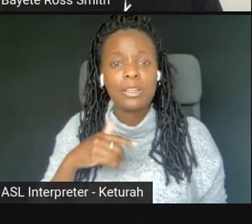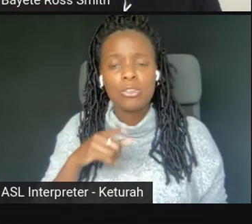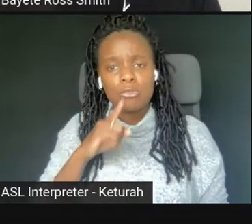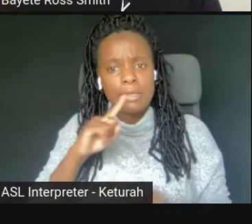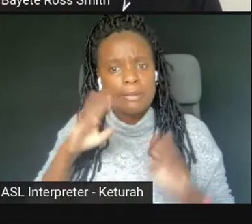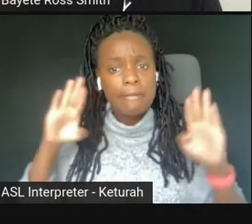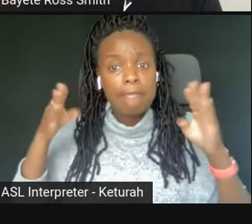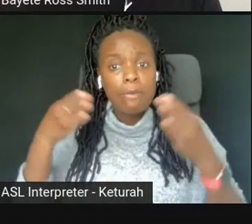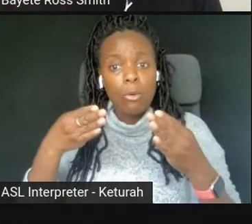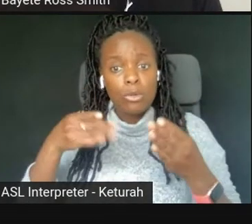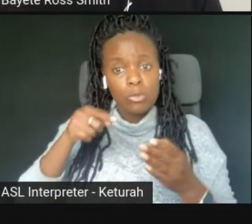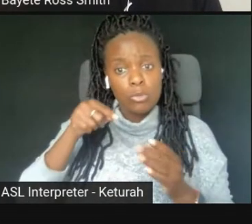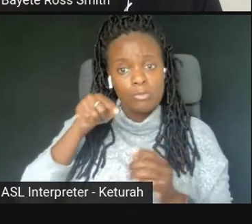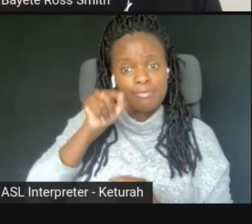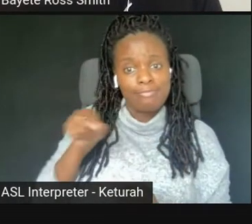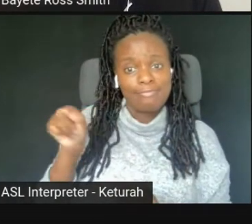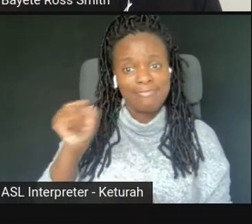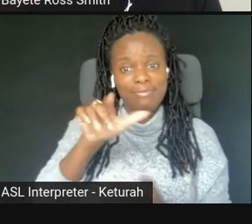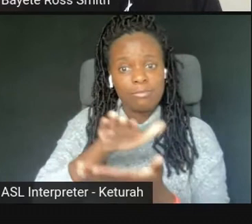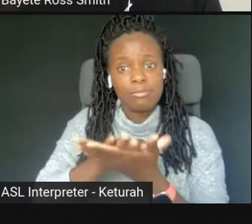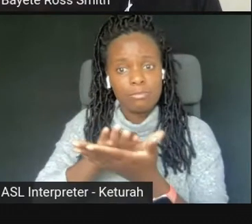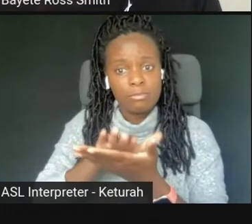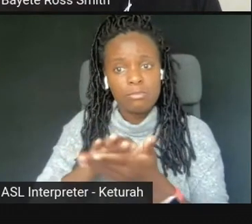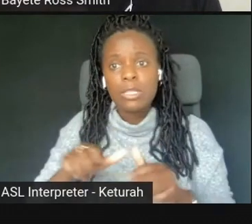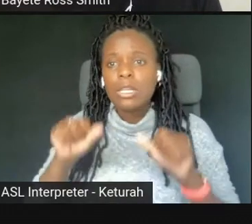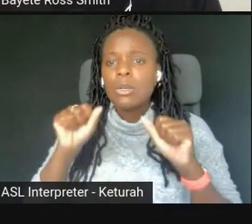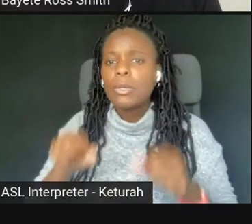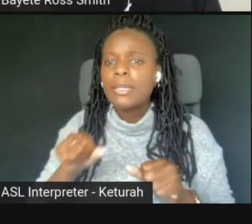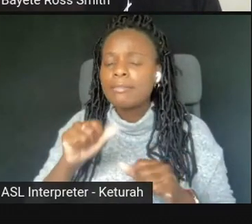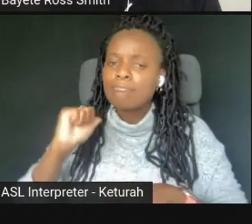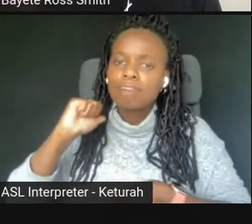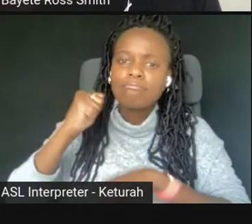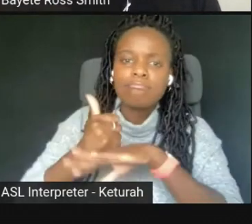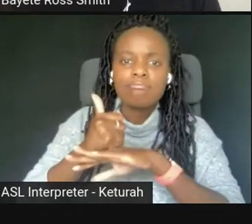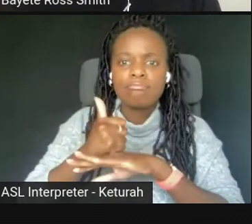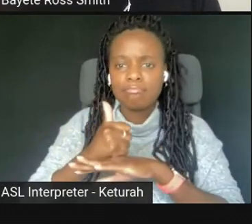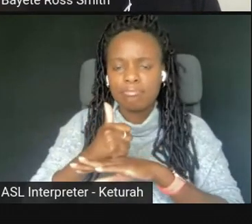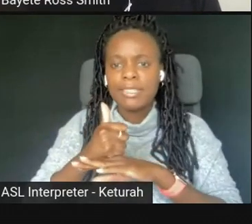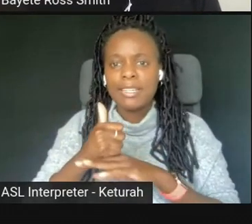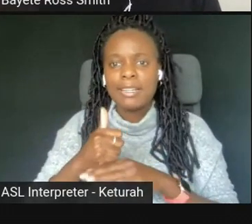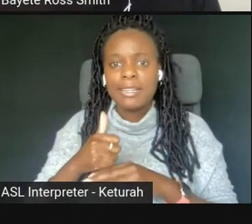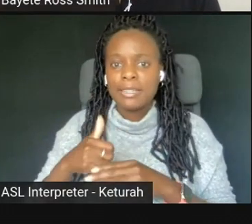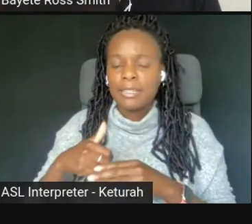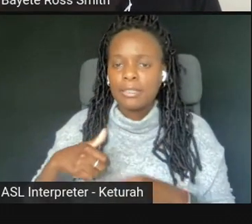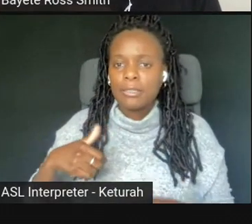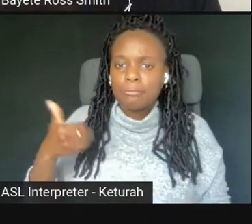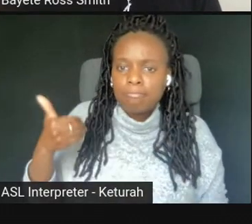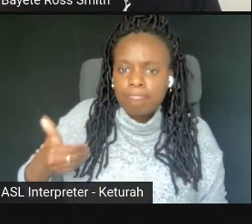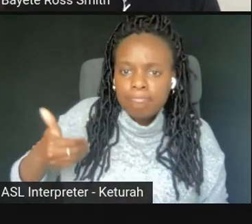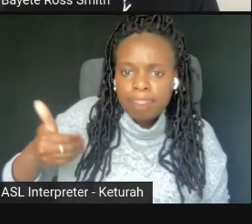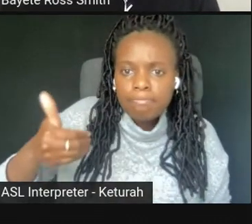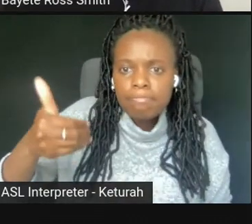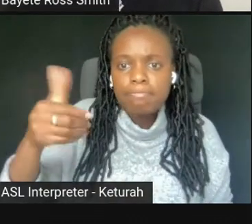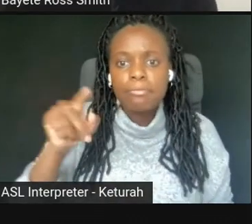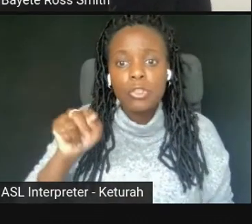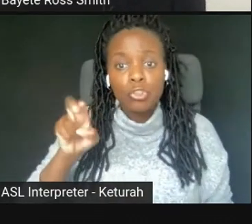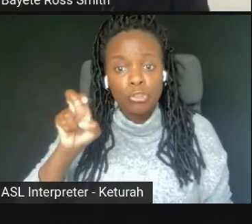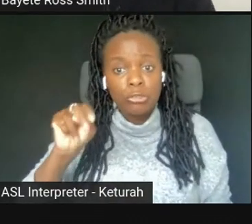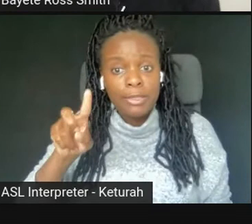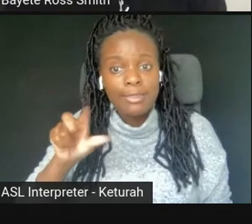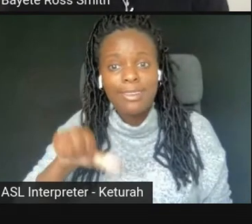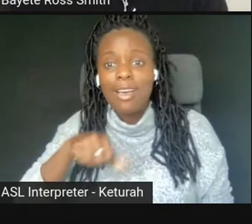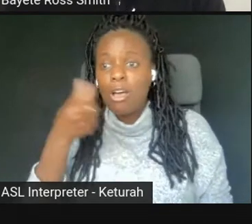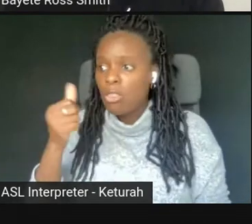law schools, we'll be able to set a certain trend in motion that other law schools will